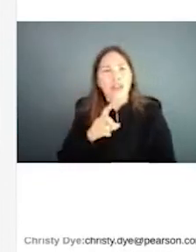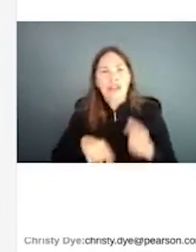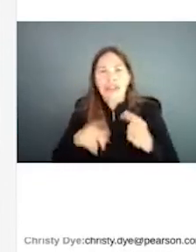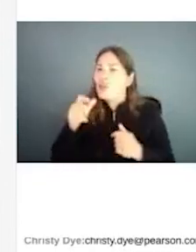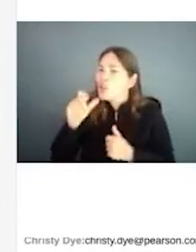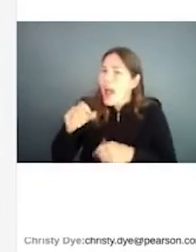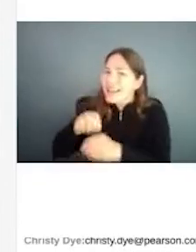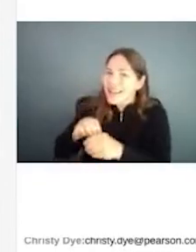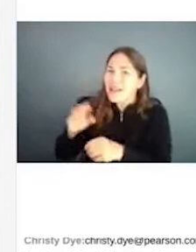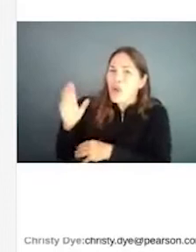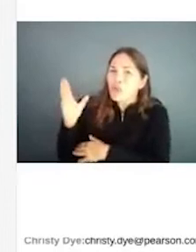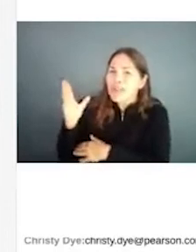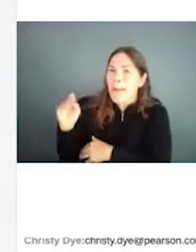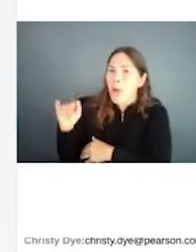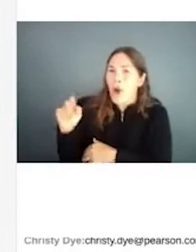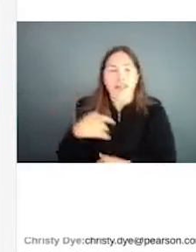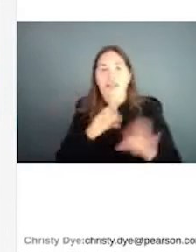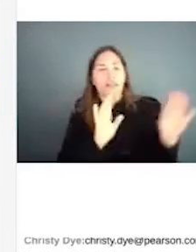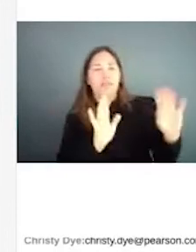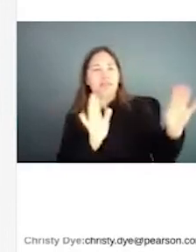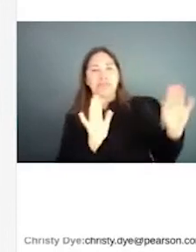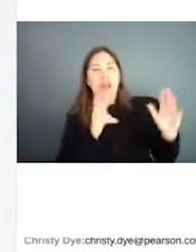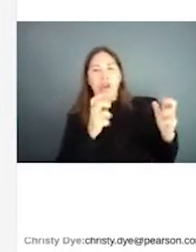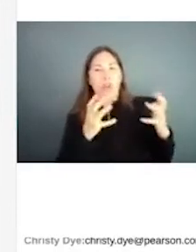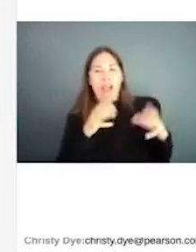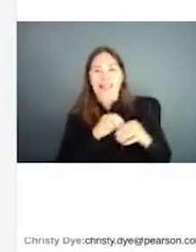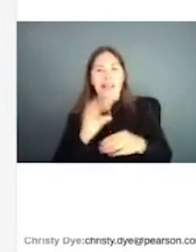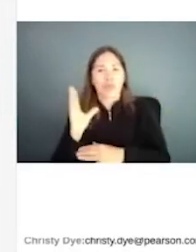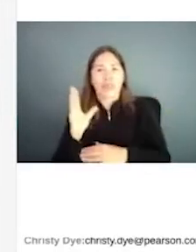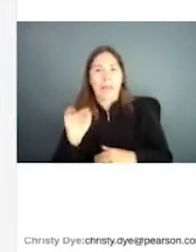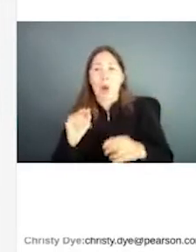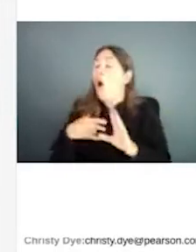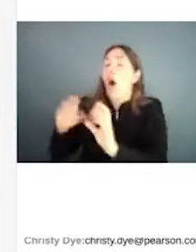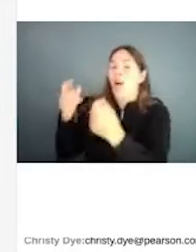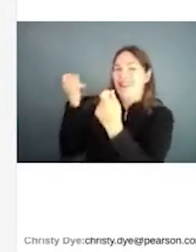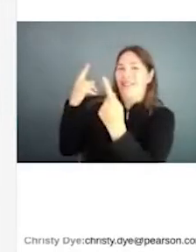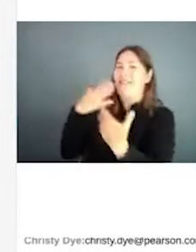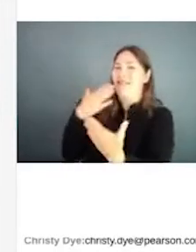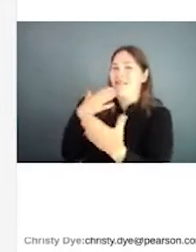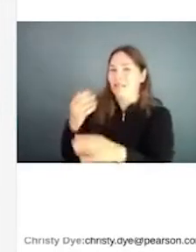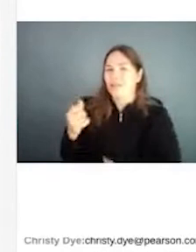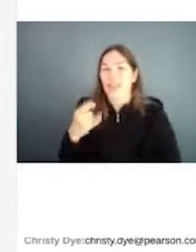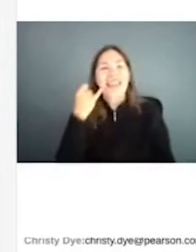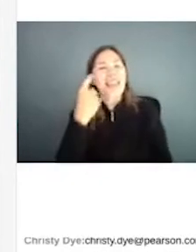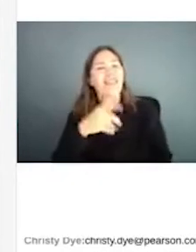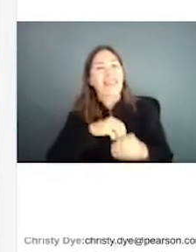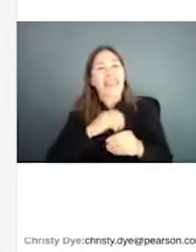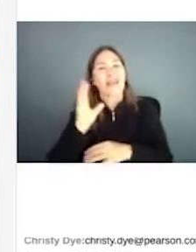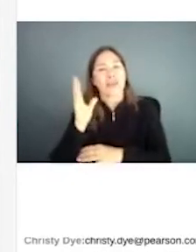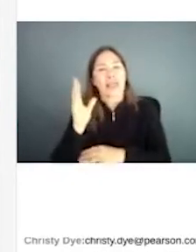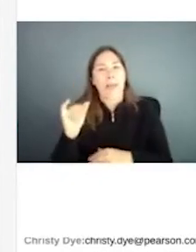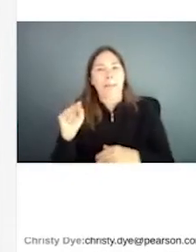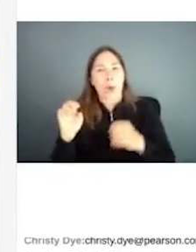in present mode. Yeah, I don't want to be in present. I don't want to be in present mode. Okay, I got you. Thank you. If I go into present mode, the